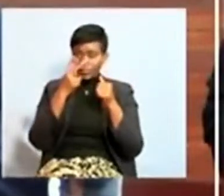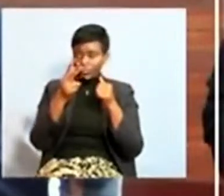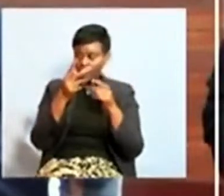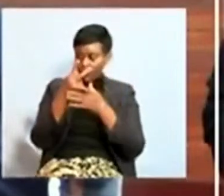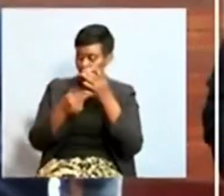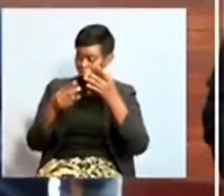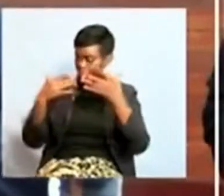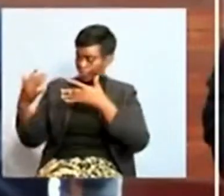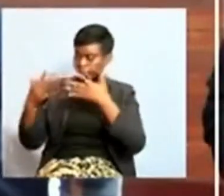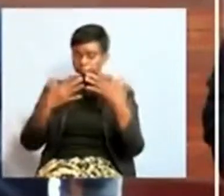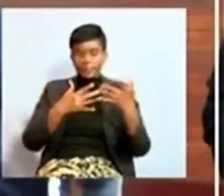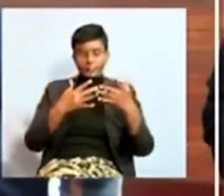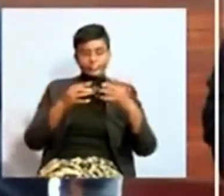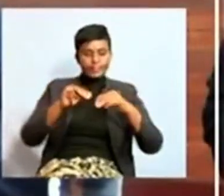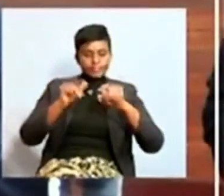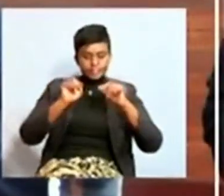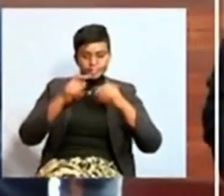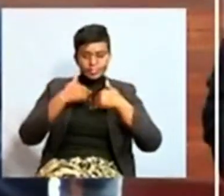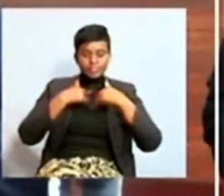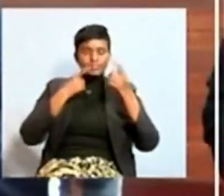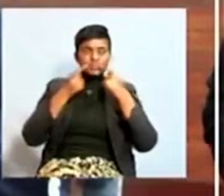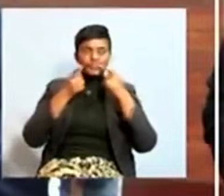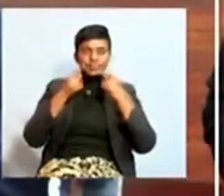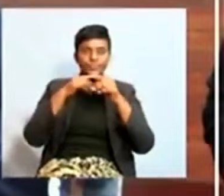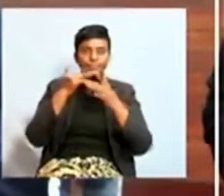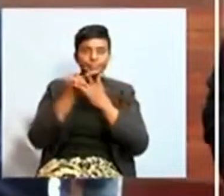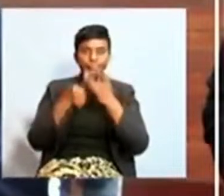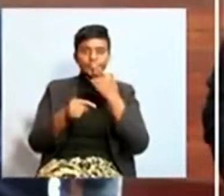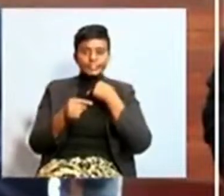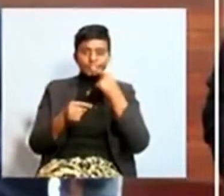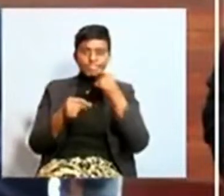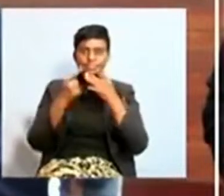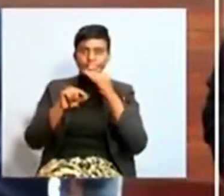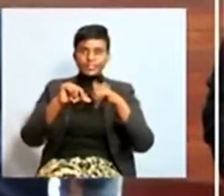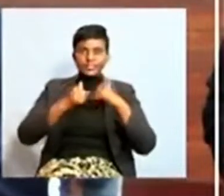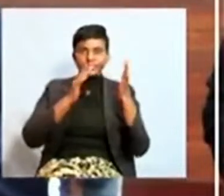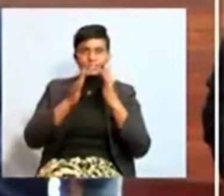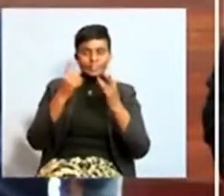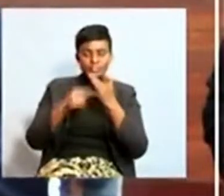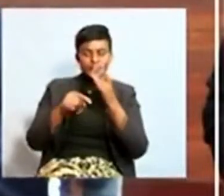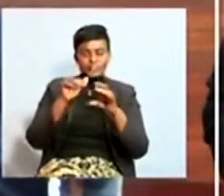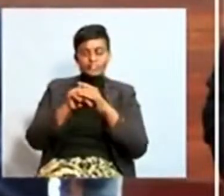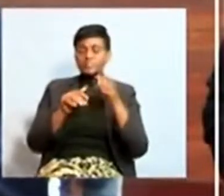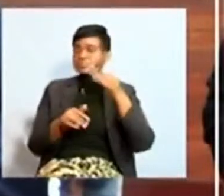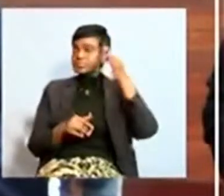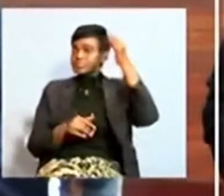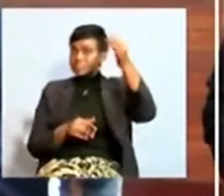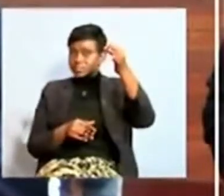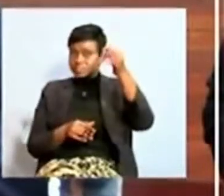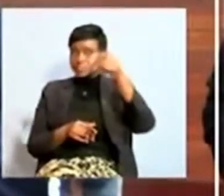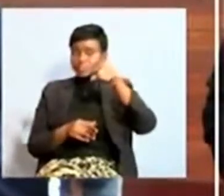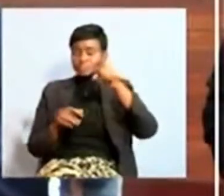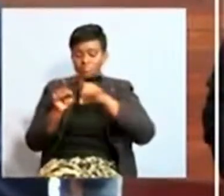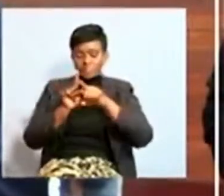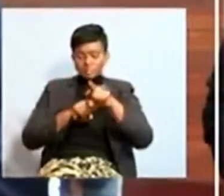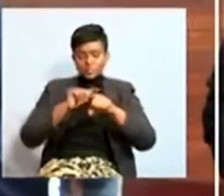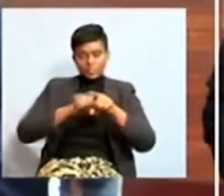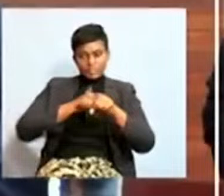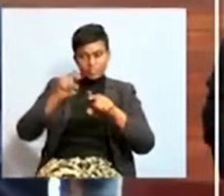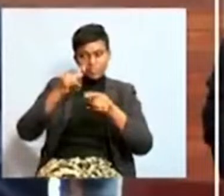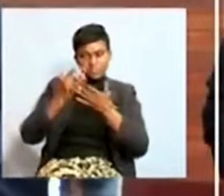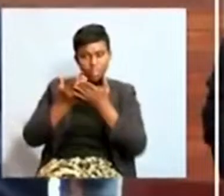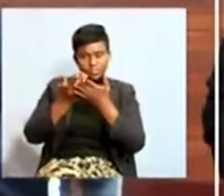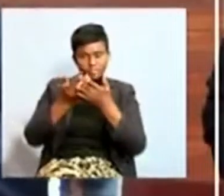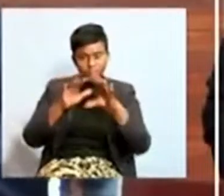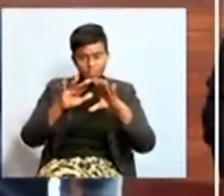both perspectives. We need to have a conversation that says, what is our plan going into the future? But at the same time, we need to lay